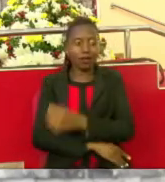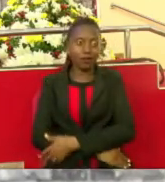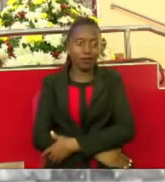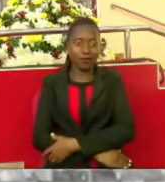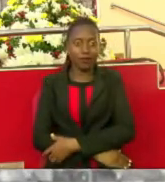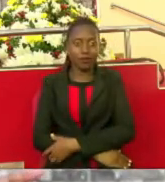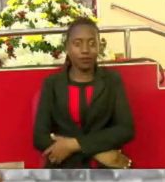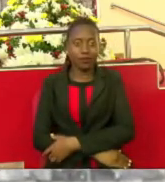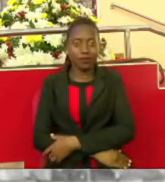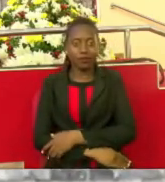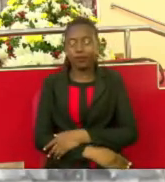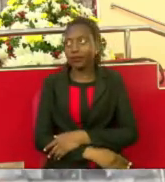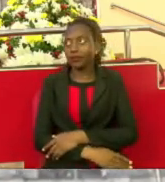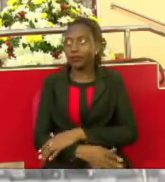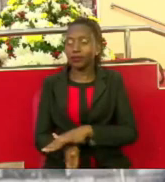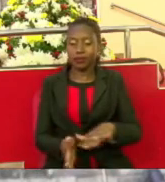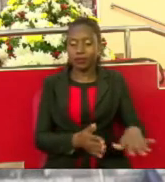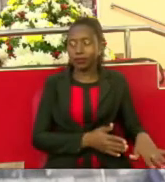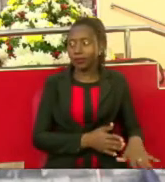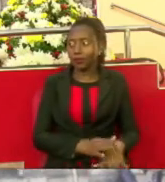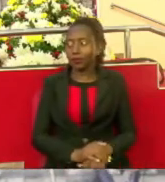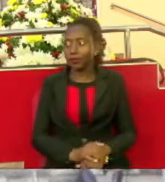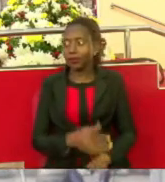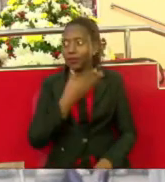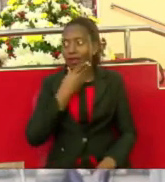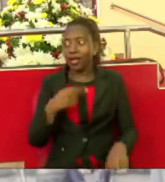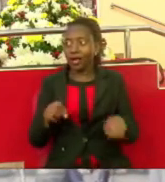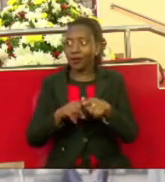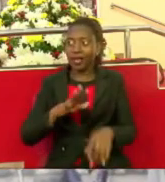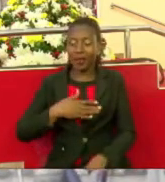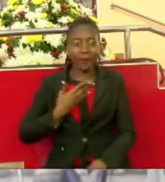My brother, and I'll speak about him, you'll not know among which one.